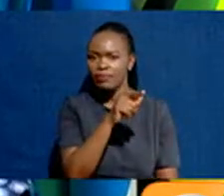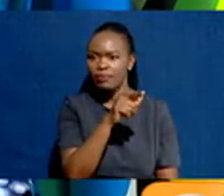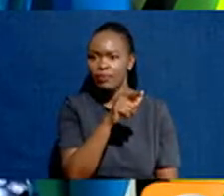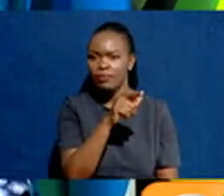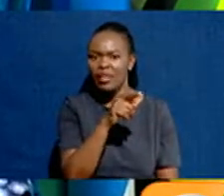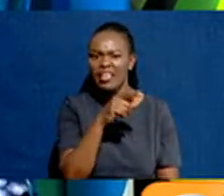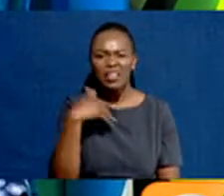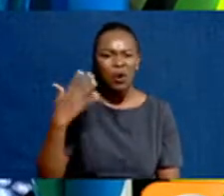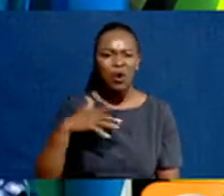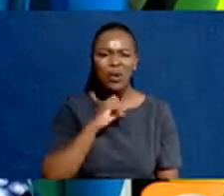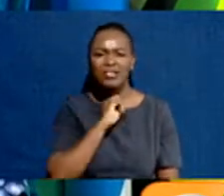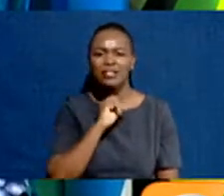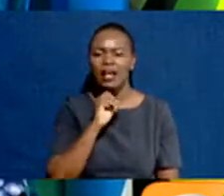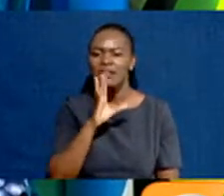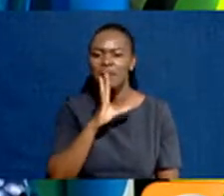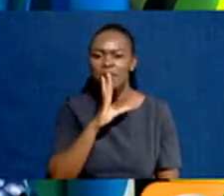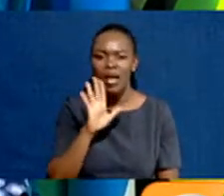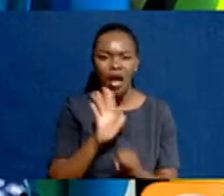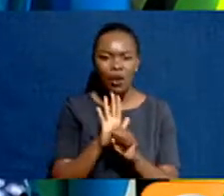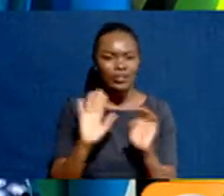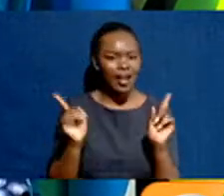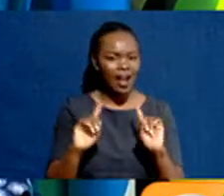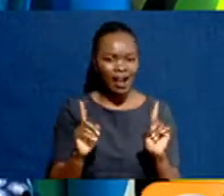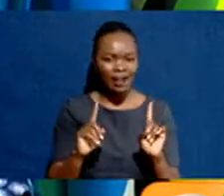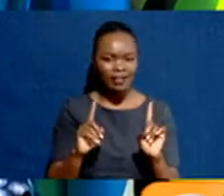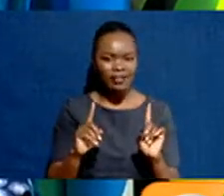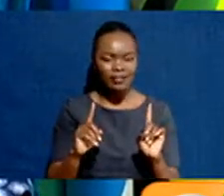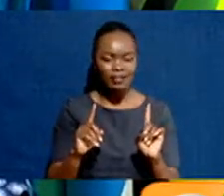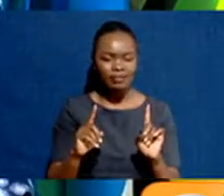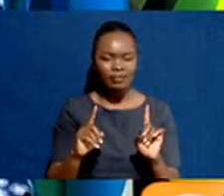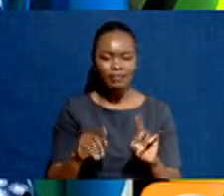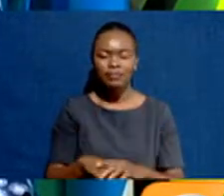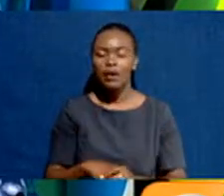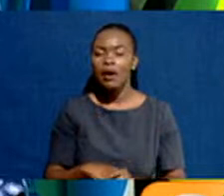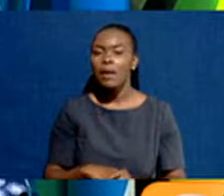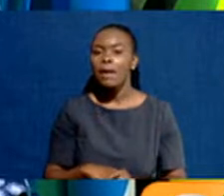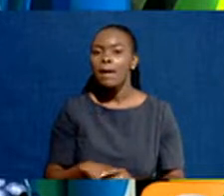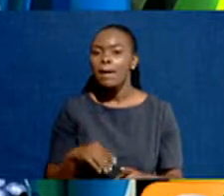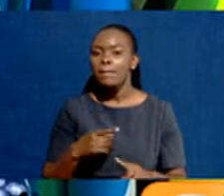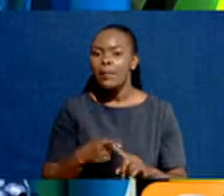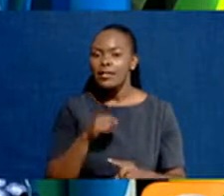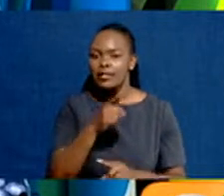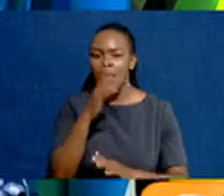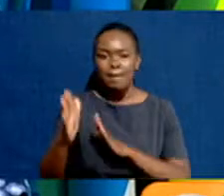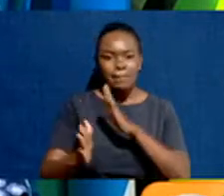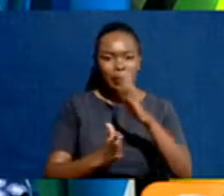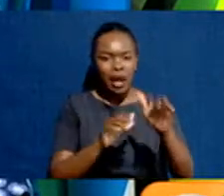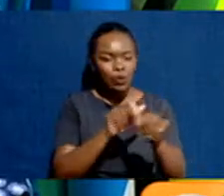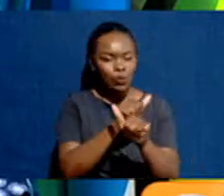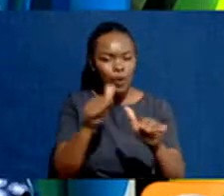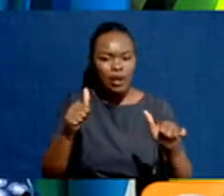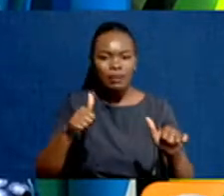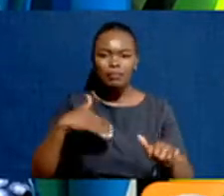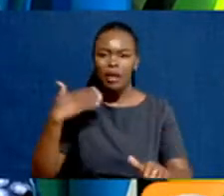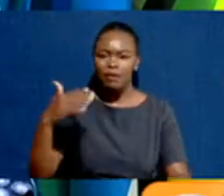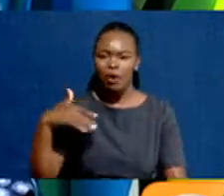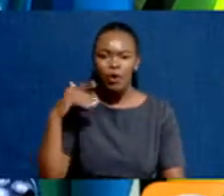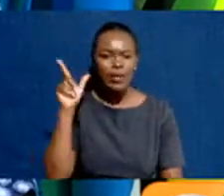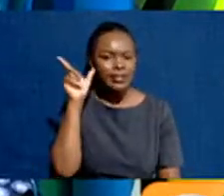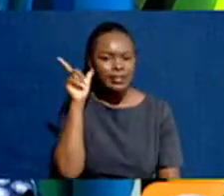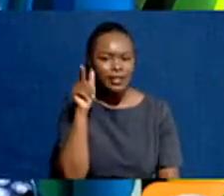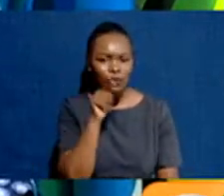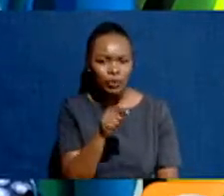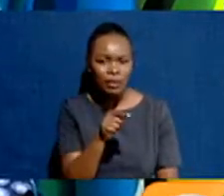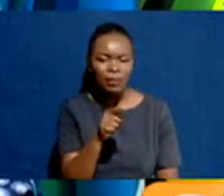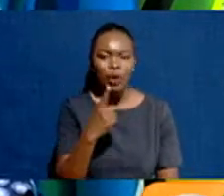doesn't shout too much and doesn't have too much bravado. But he has planned well. I have listened to him. We